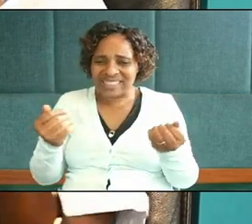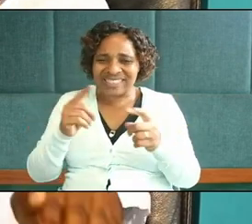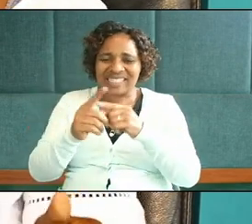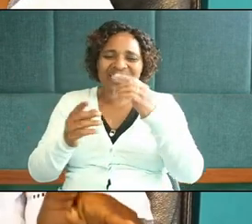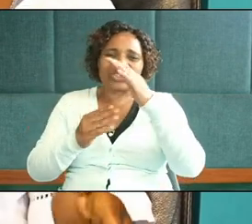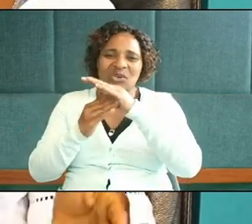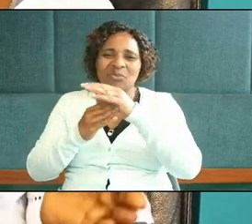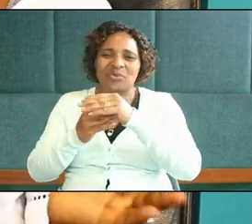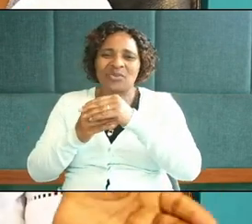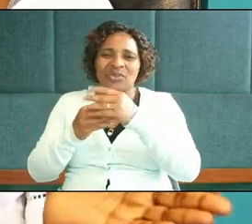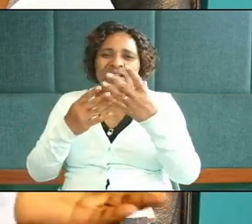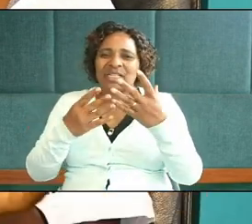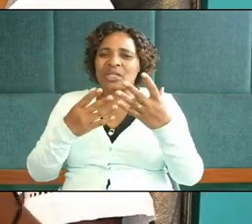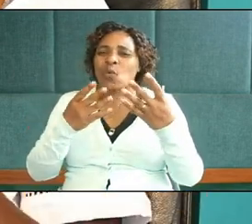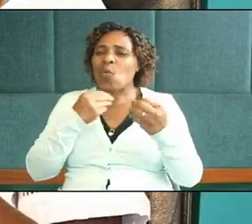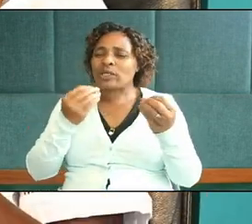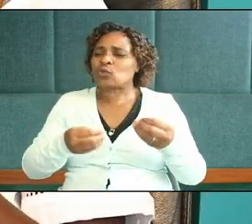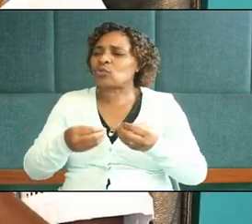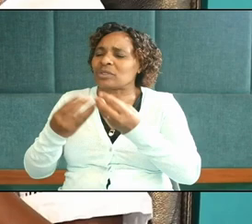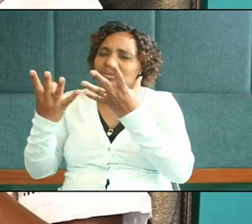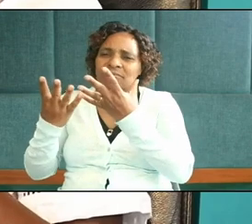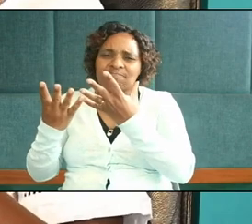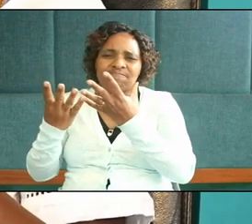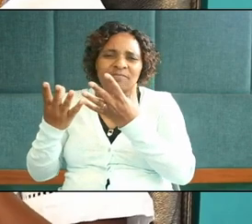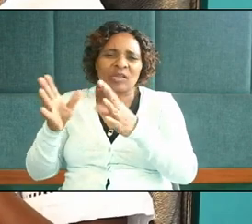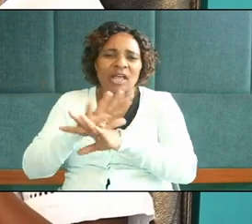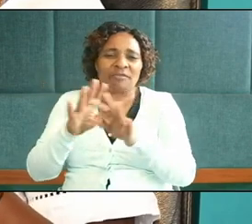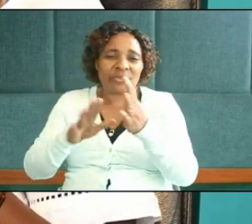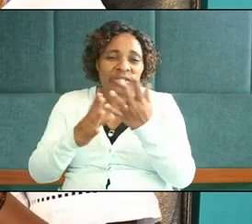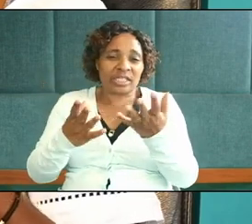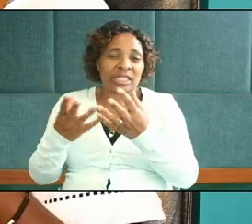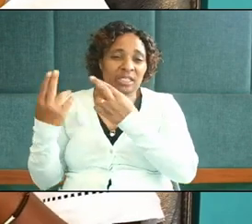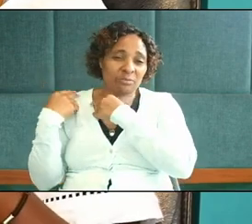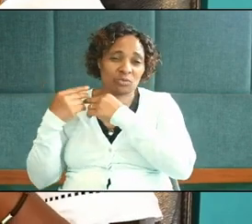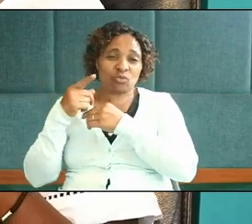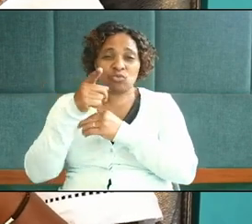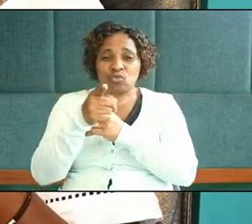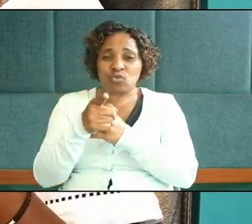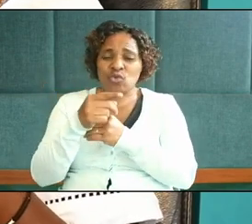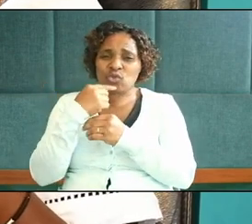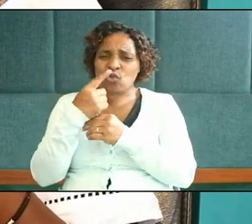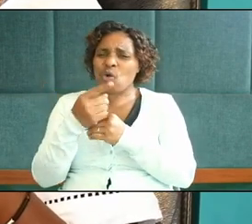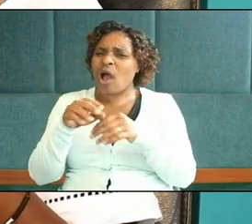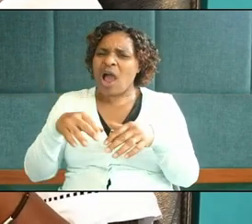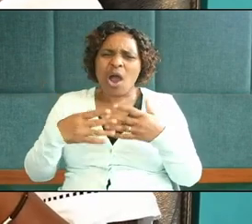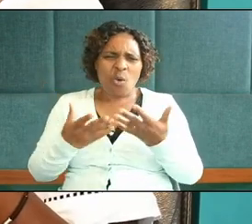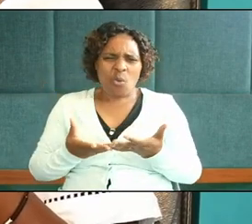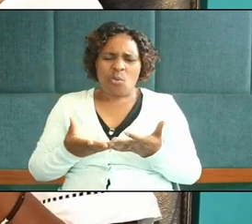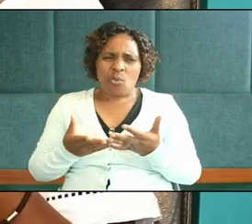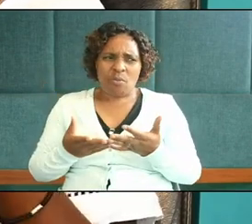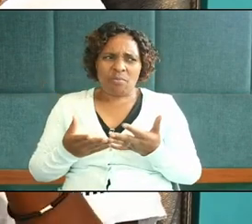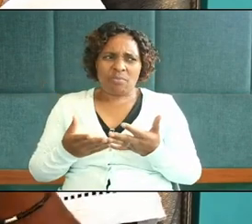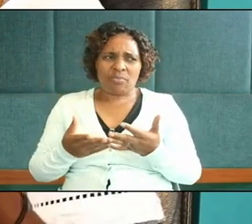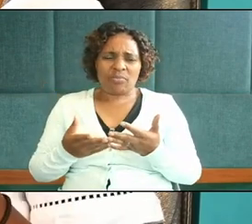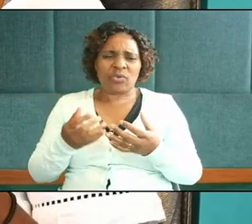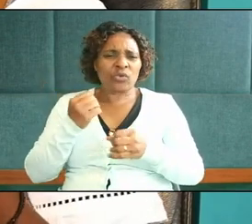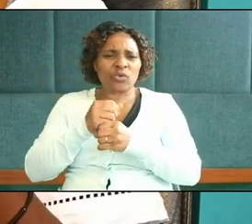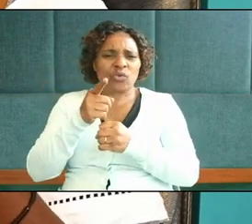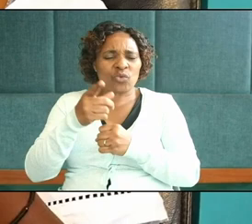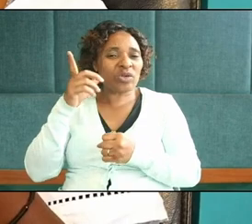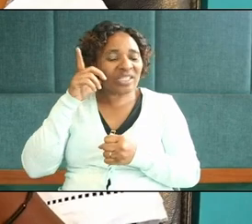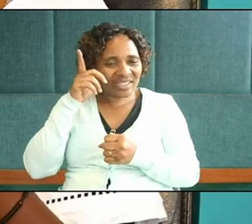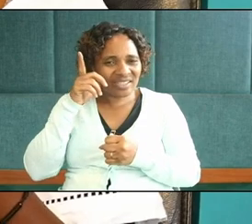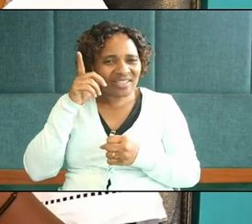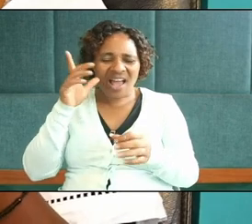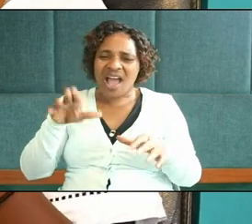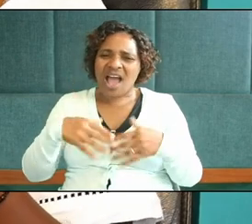and they're leaving and they need to hand over their responsibilities to you. So how do you listen to them?